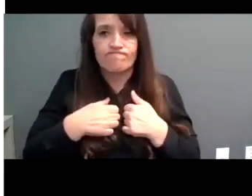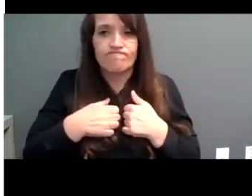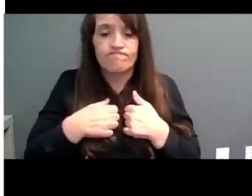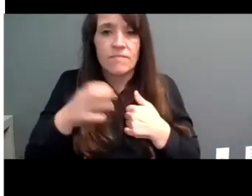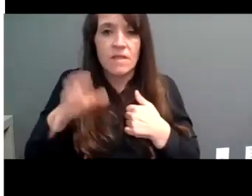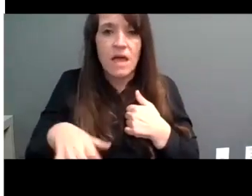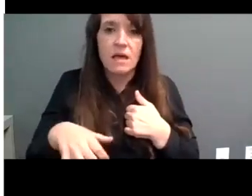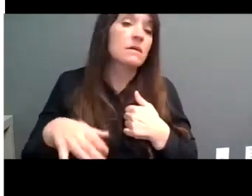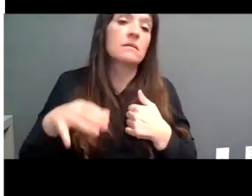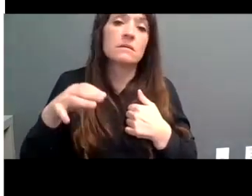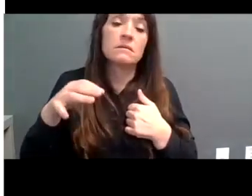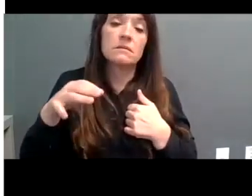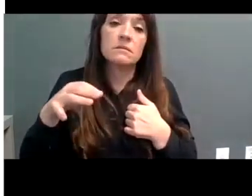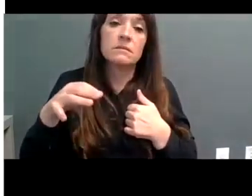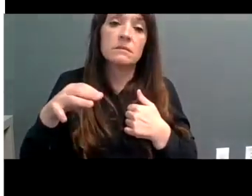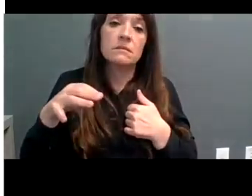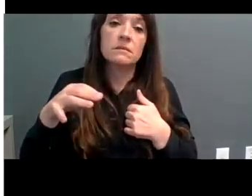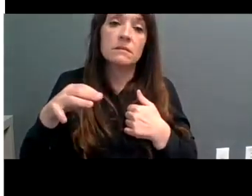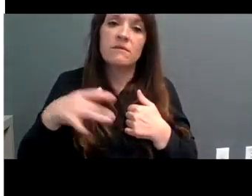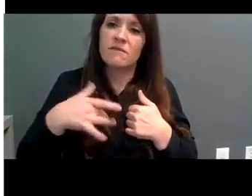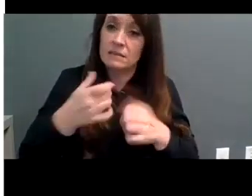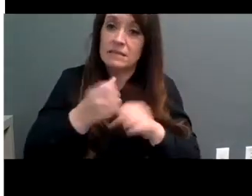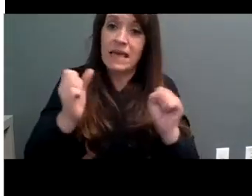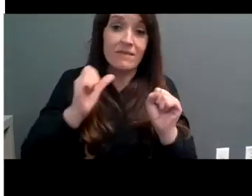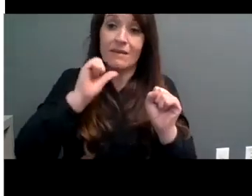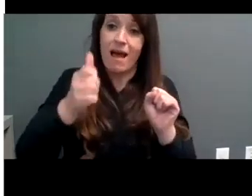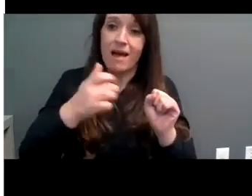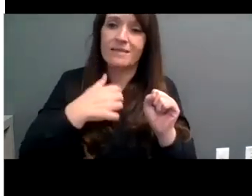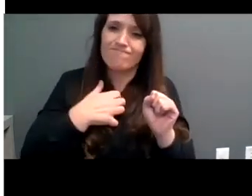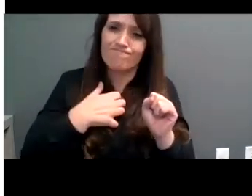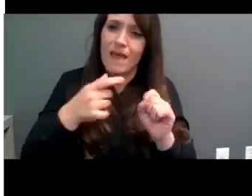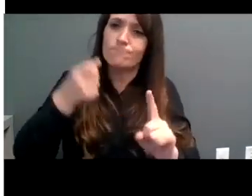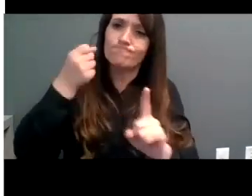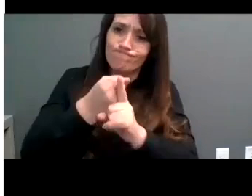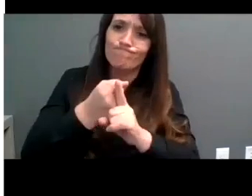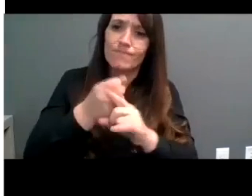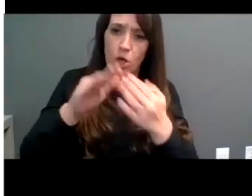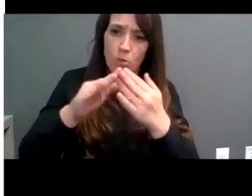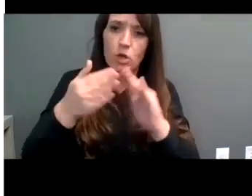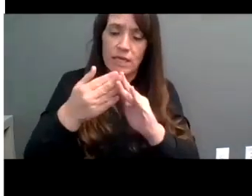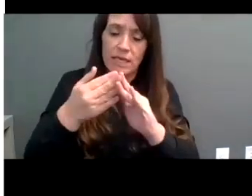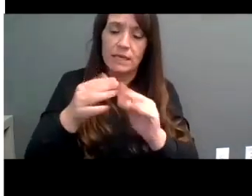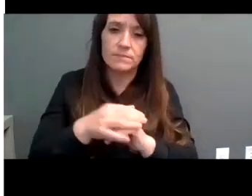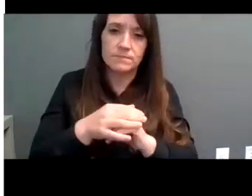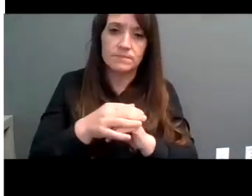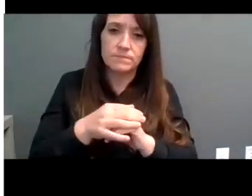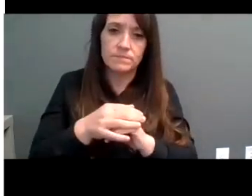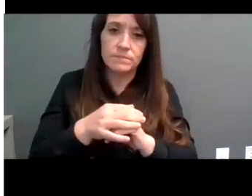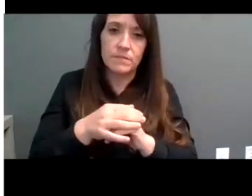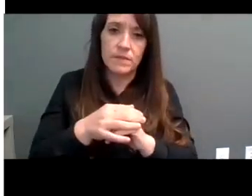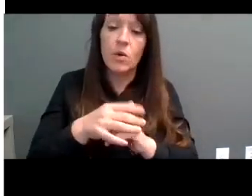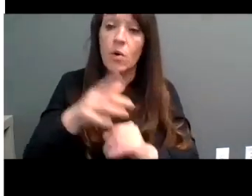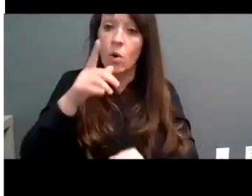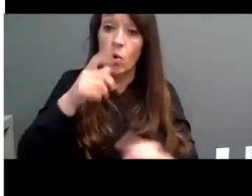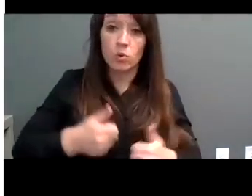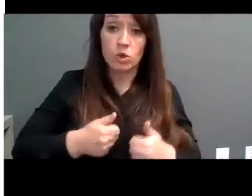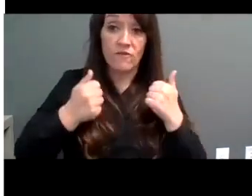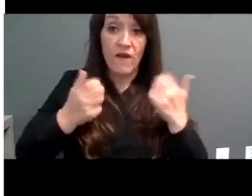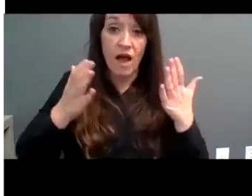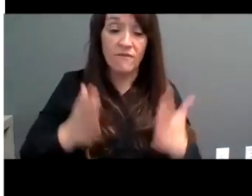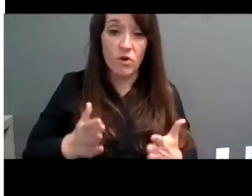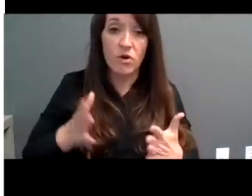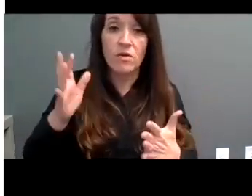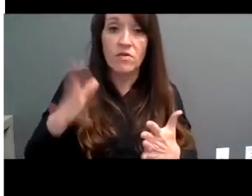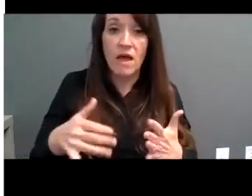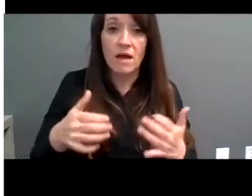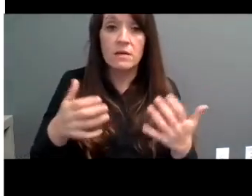mass violence occurs, survivors are in different places in their lives and experiences. Some may